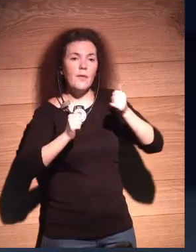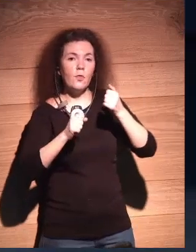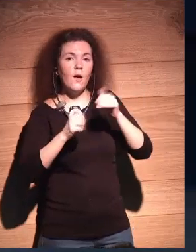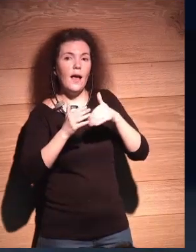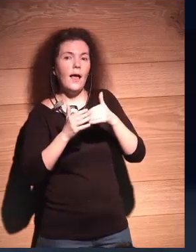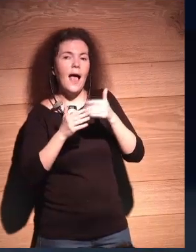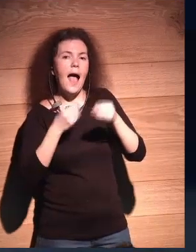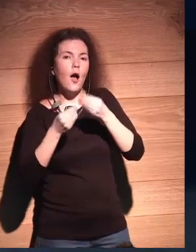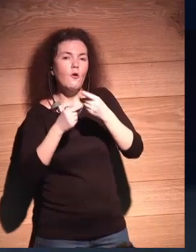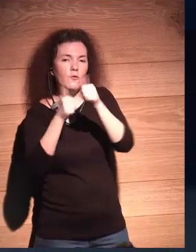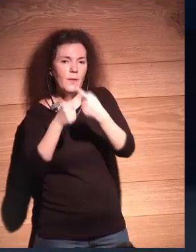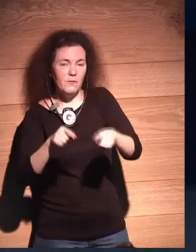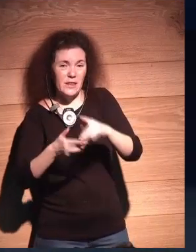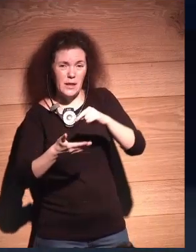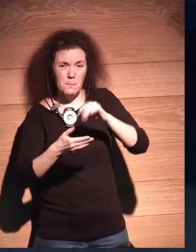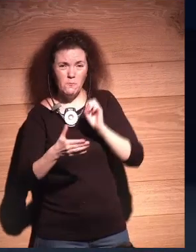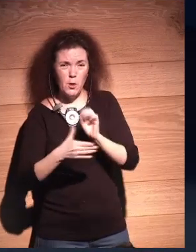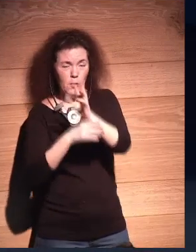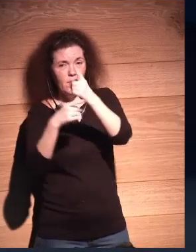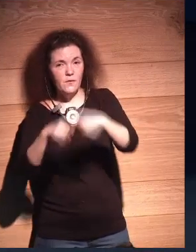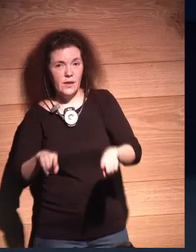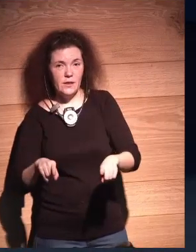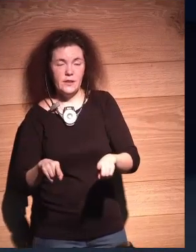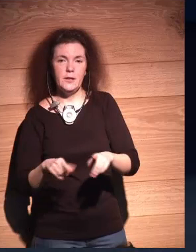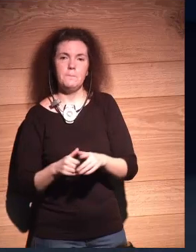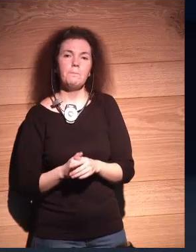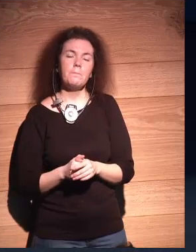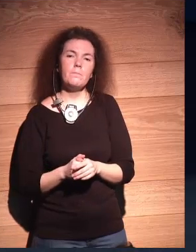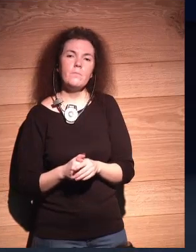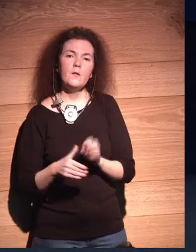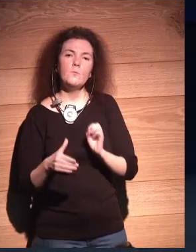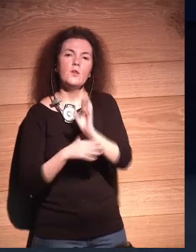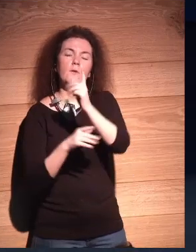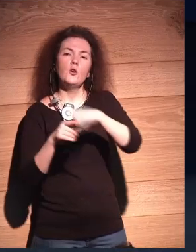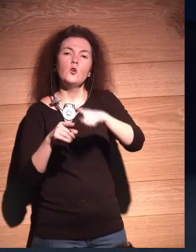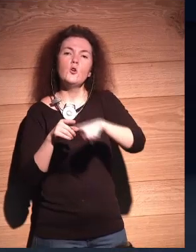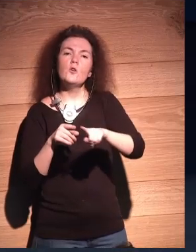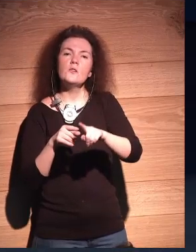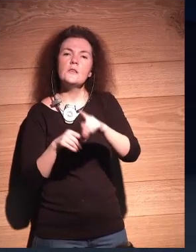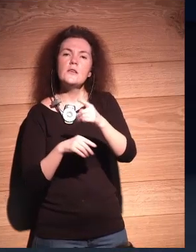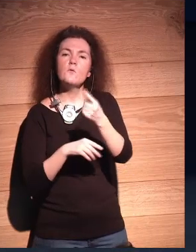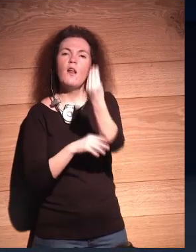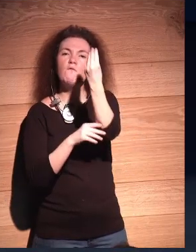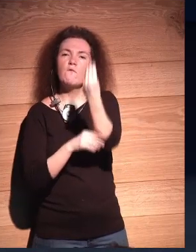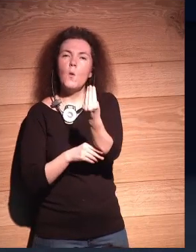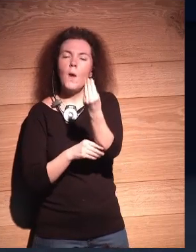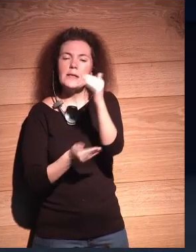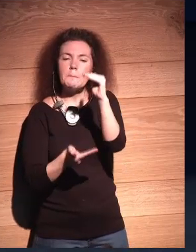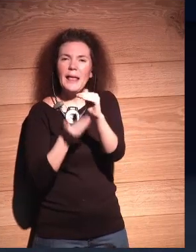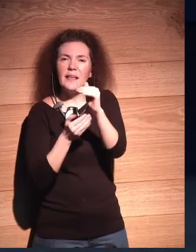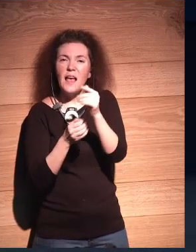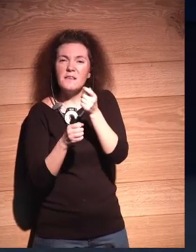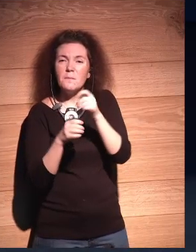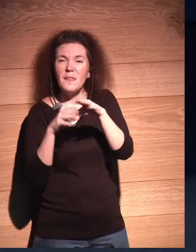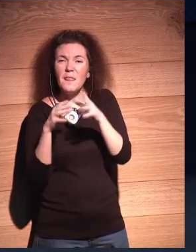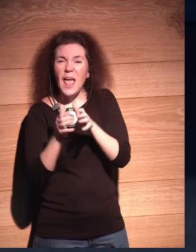of projecting things on small clay figures, because I wanted to try to get stories into a